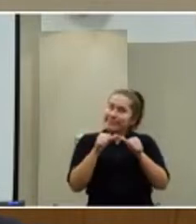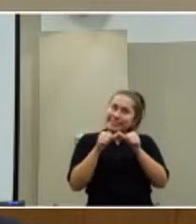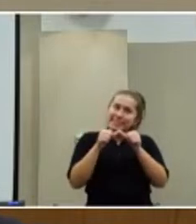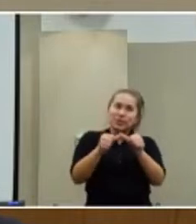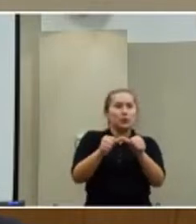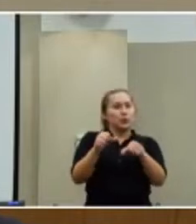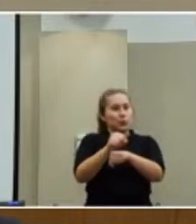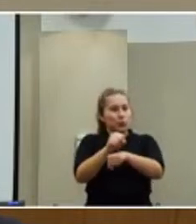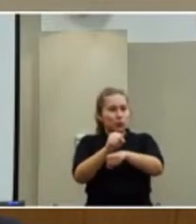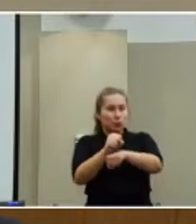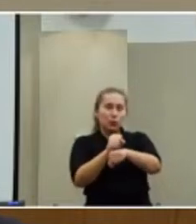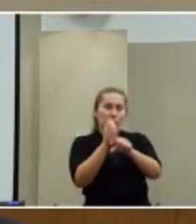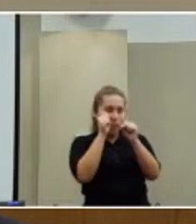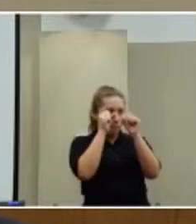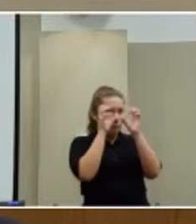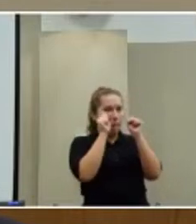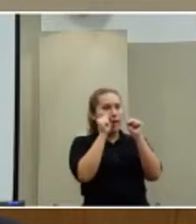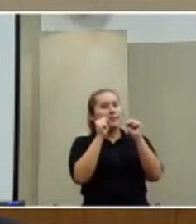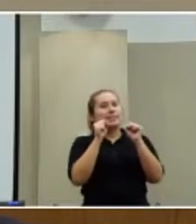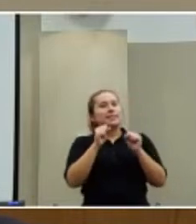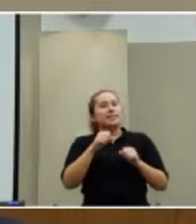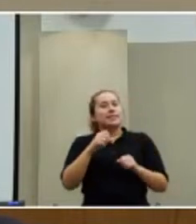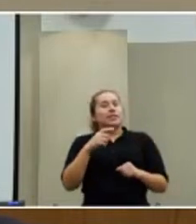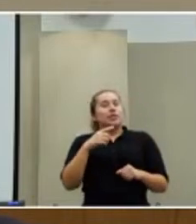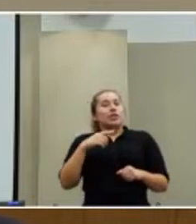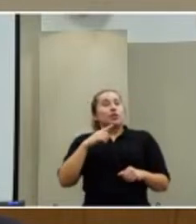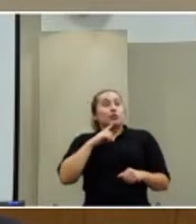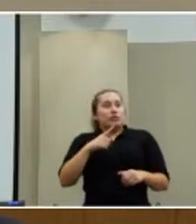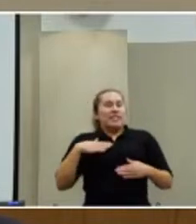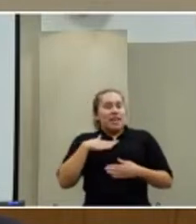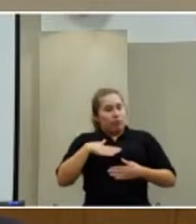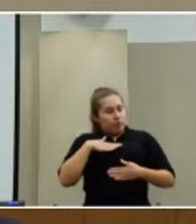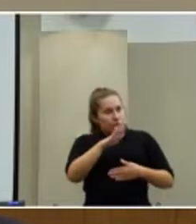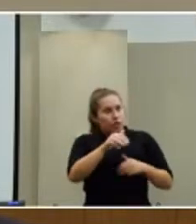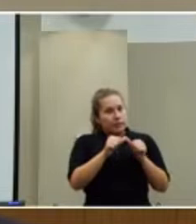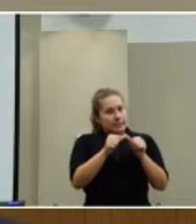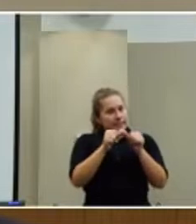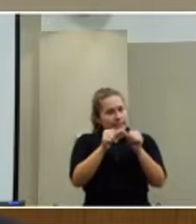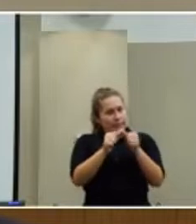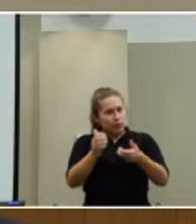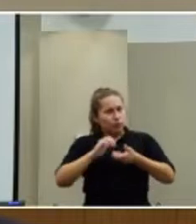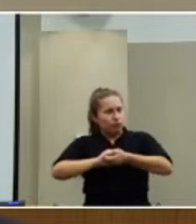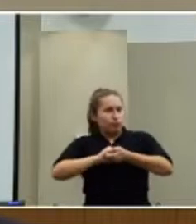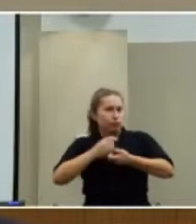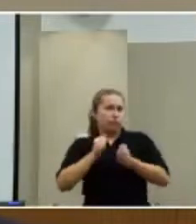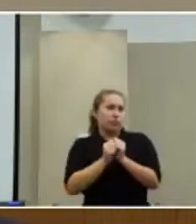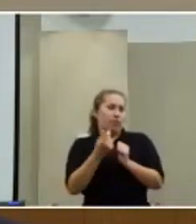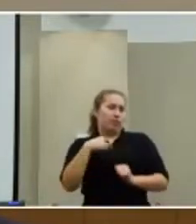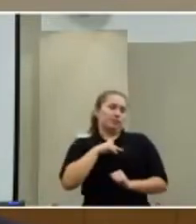is remarkable, and we appreciate the continued collaboration.